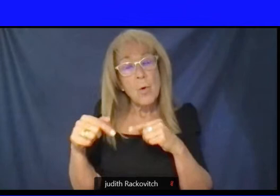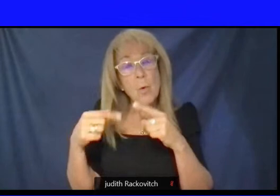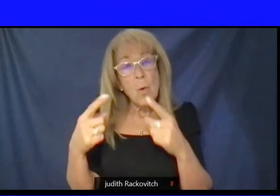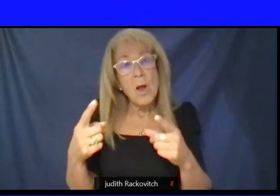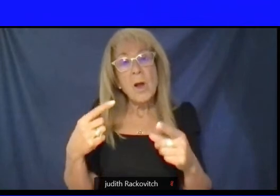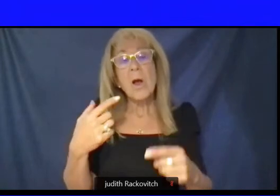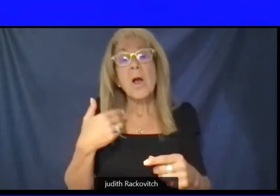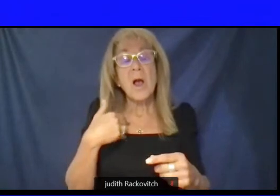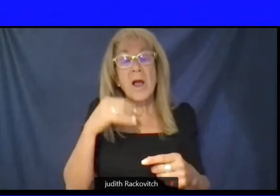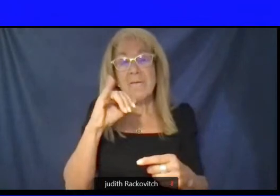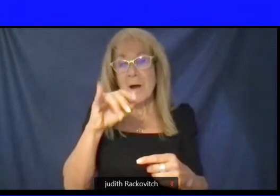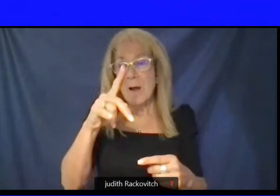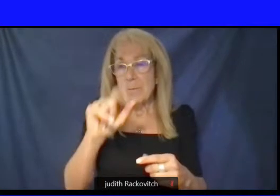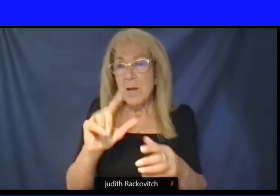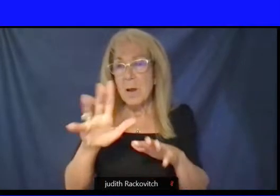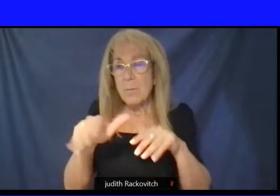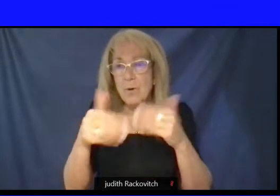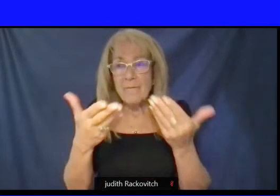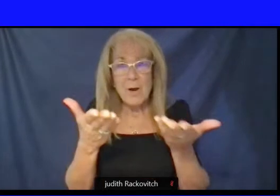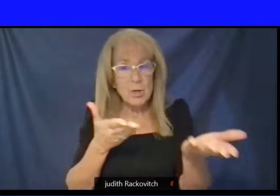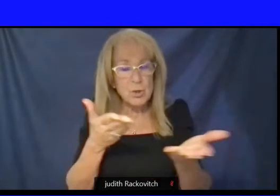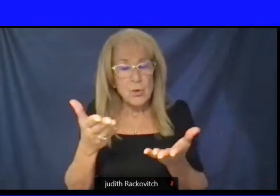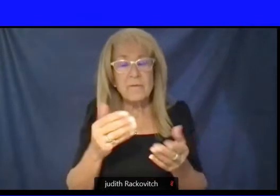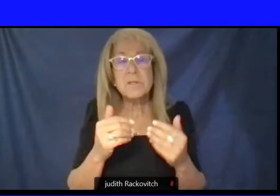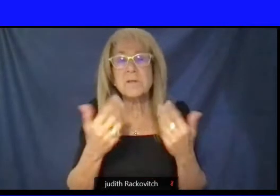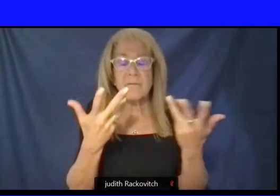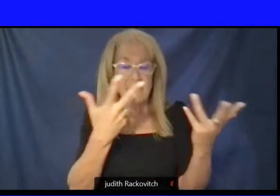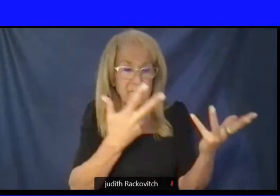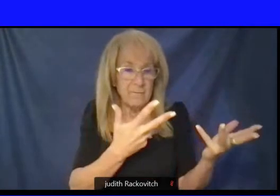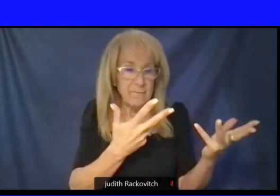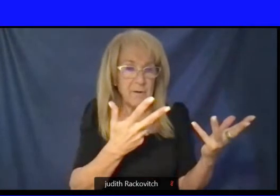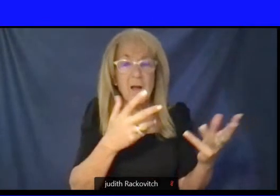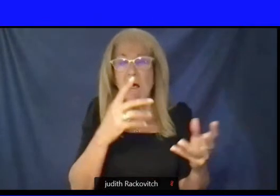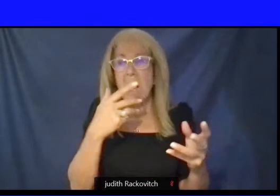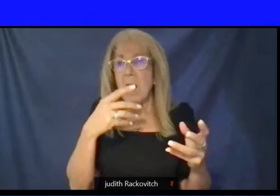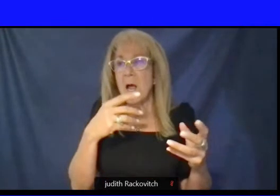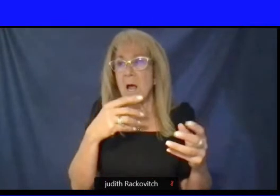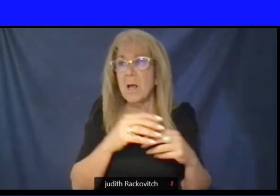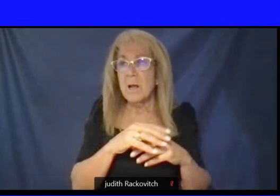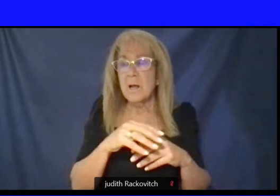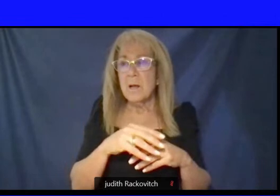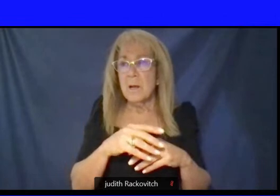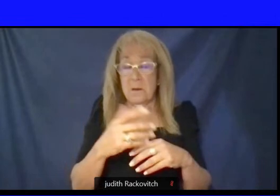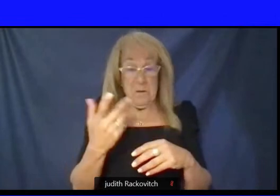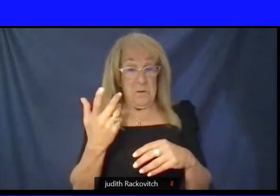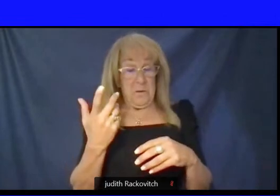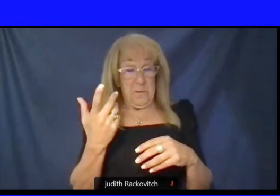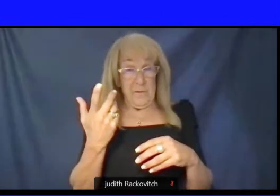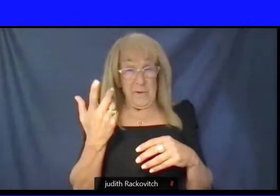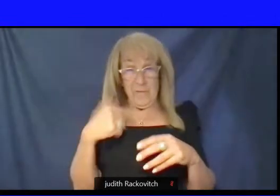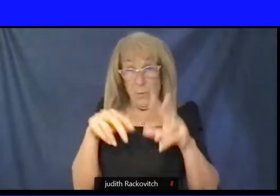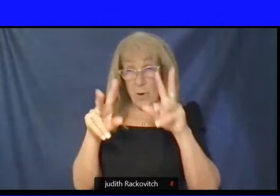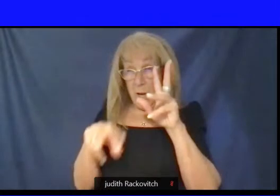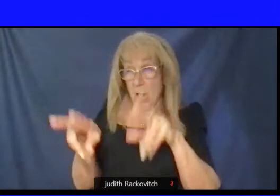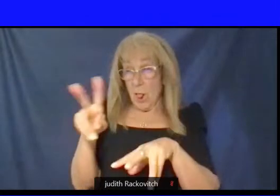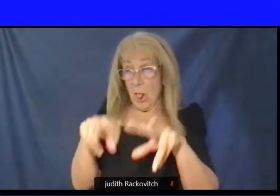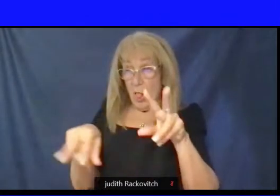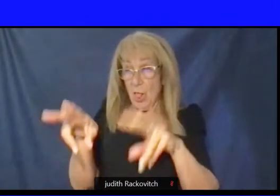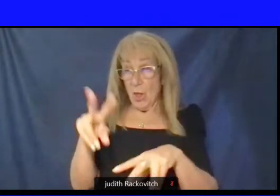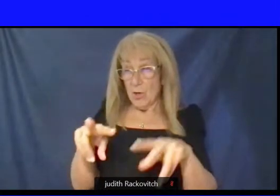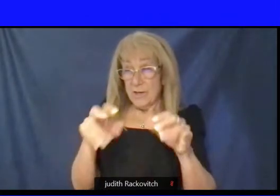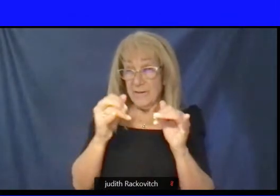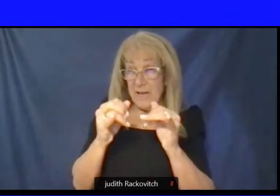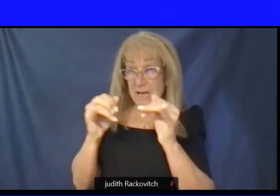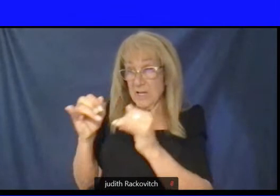There are at present there are 4 different community-based